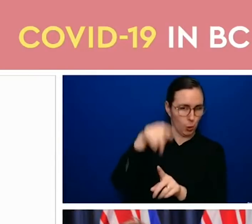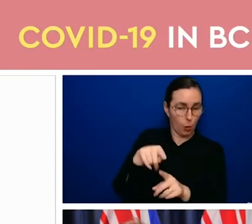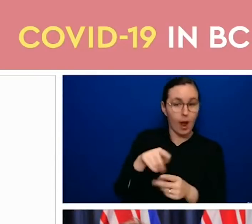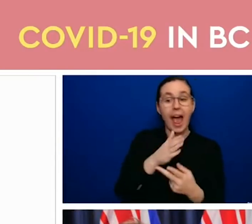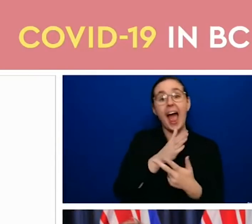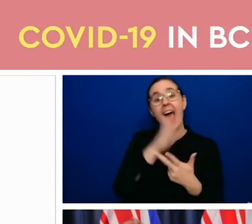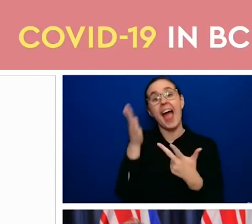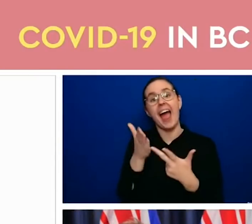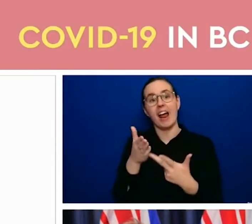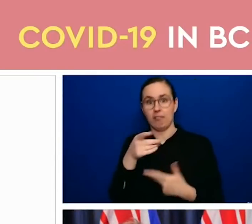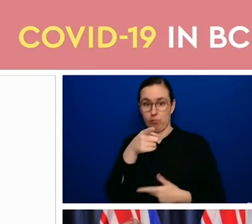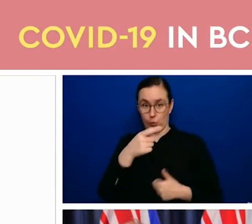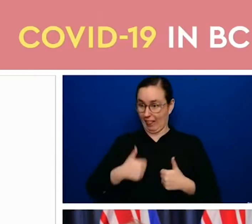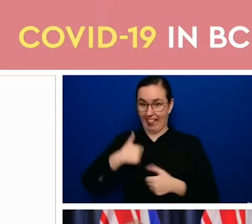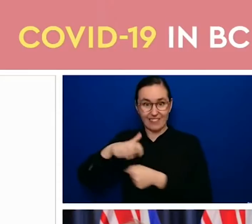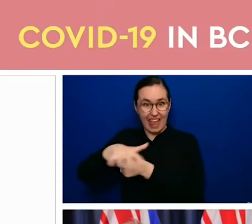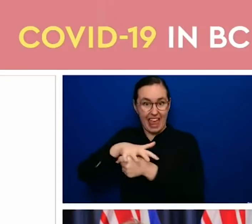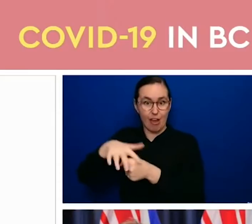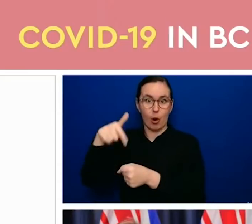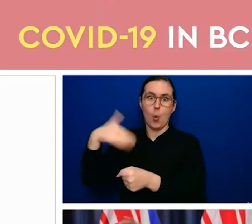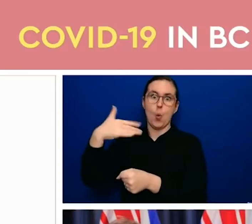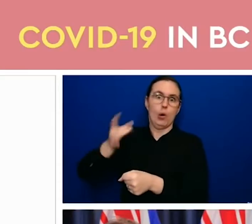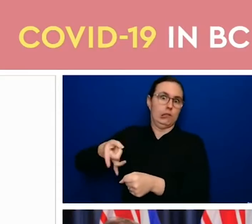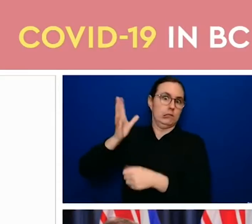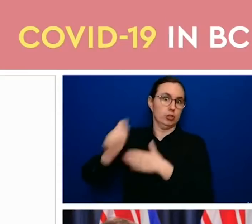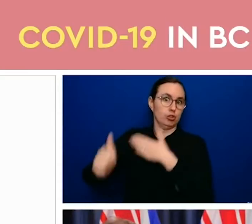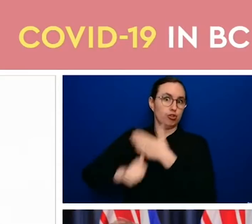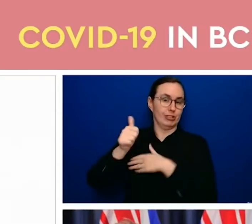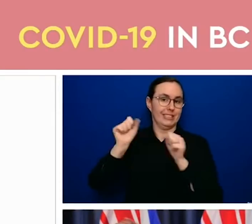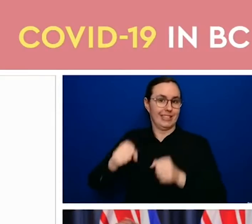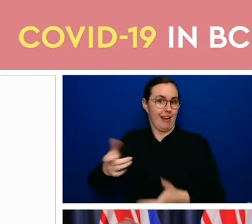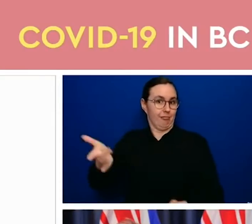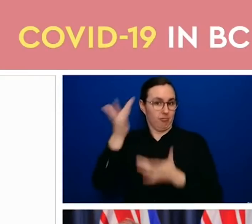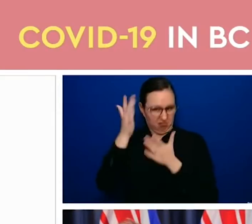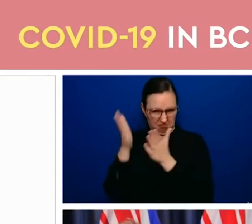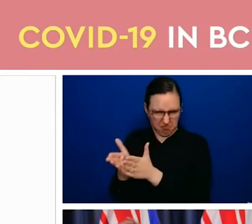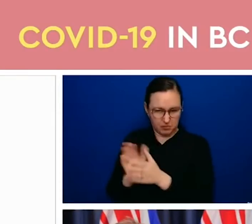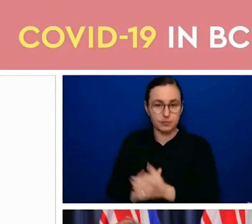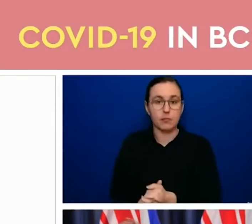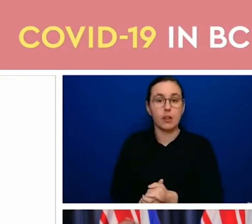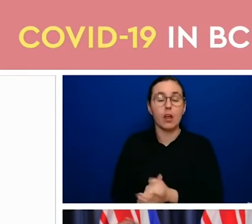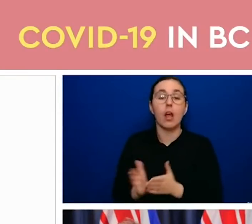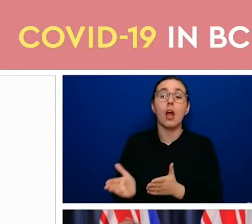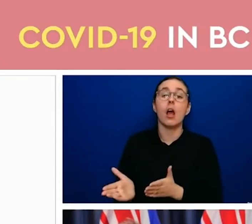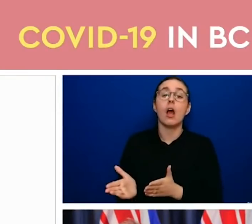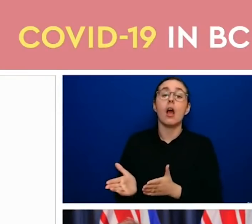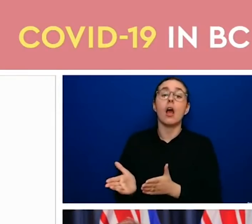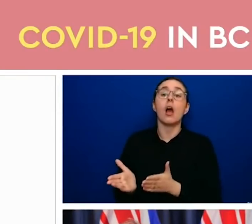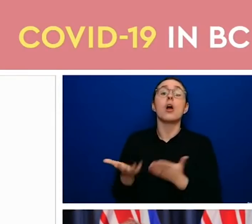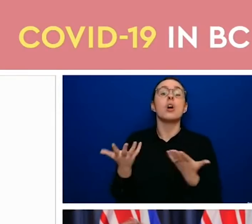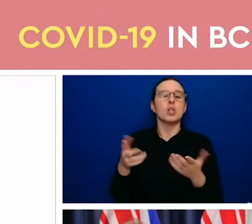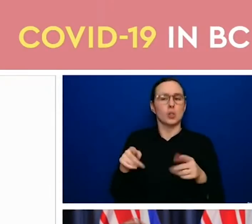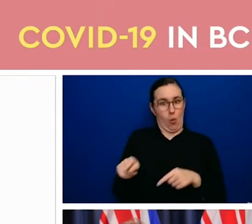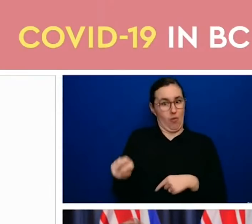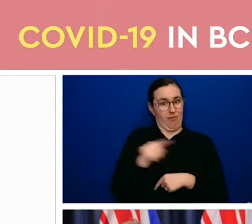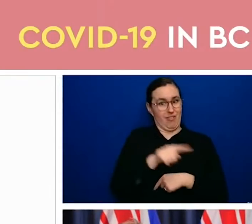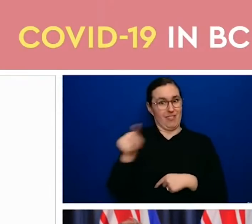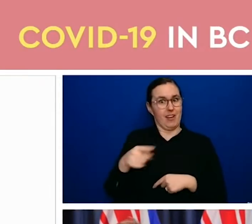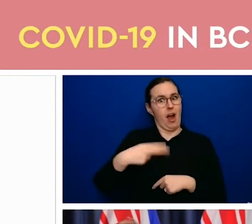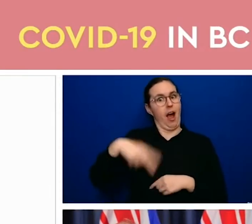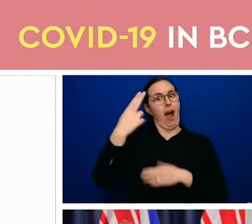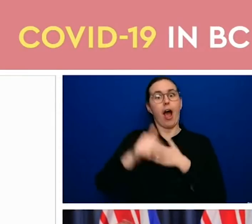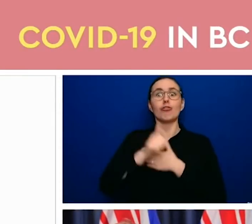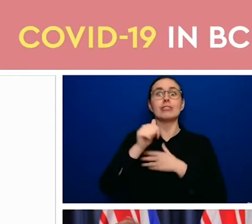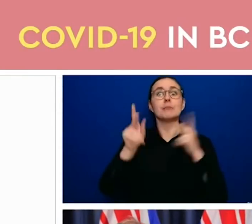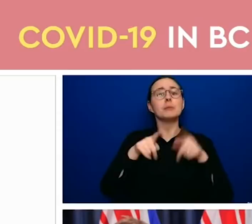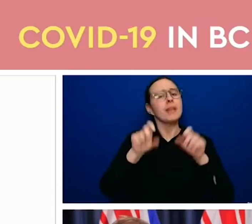we're increasing test availability through existing channels of distribution, and we're creating new channels, such as pharmacies. Increased test